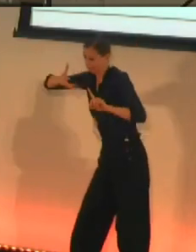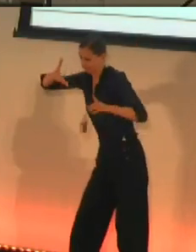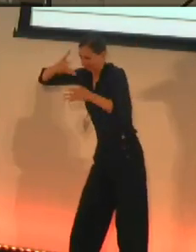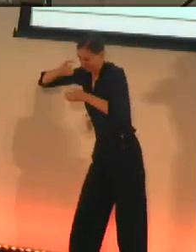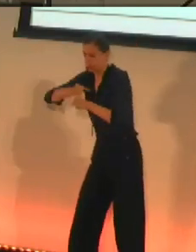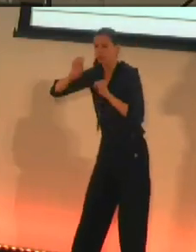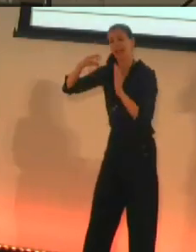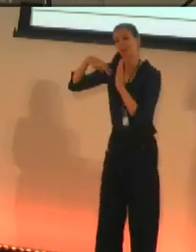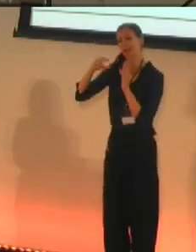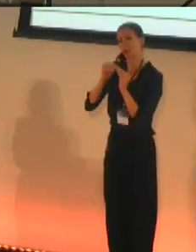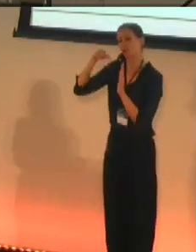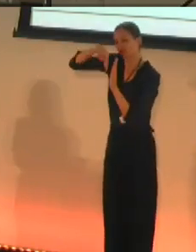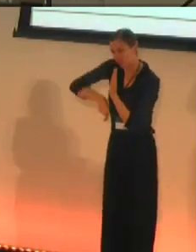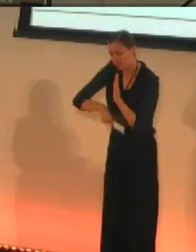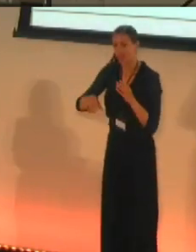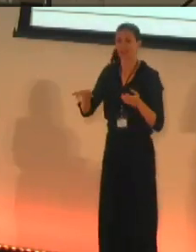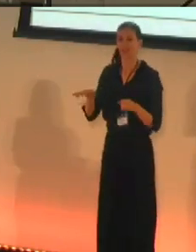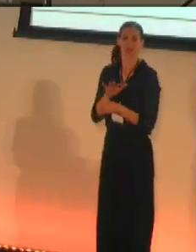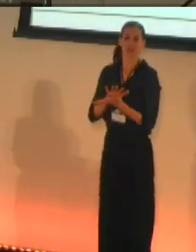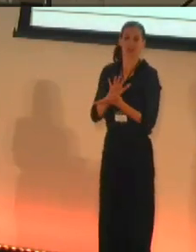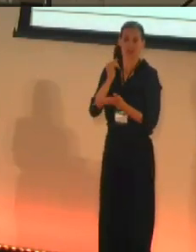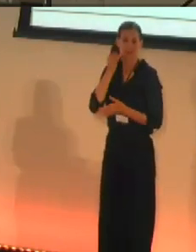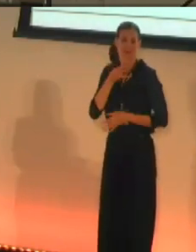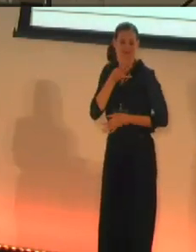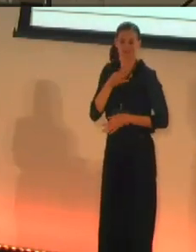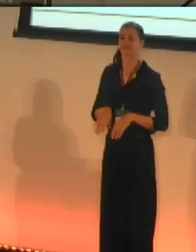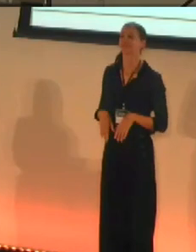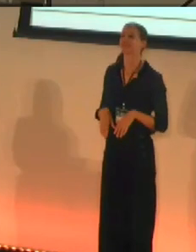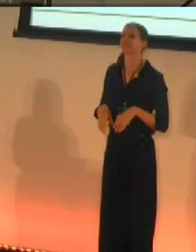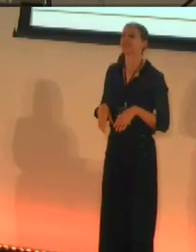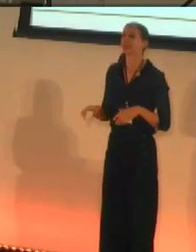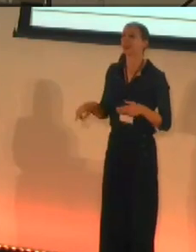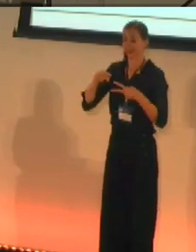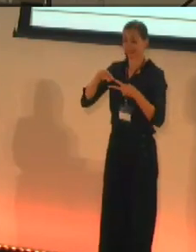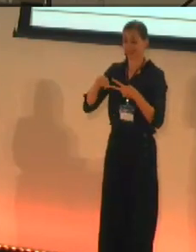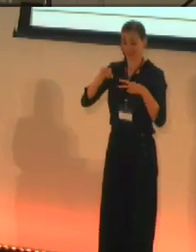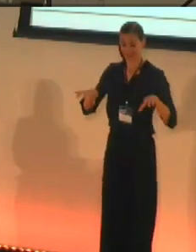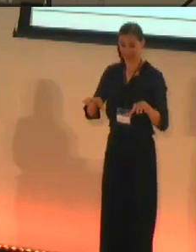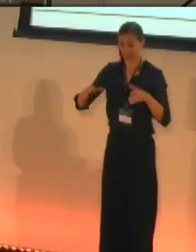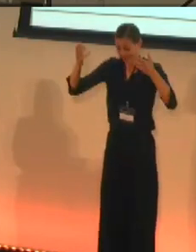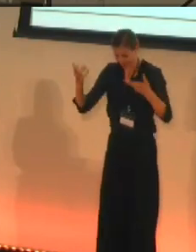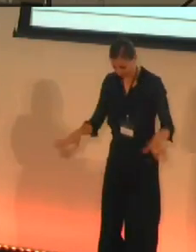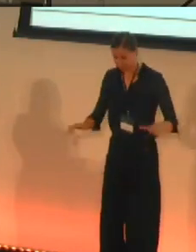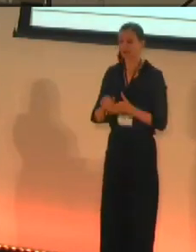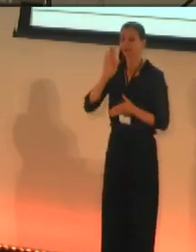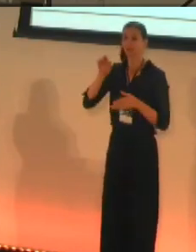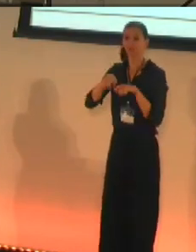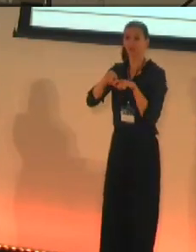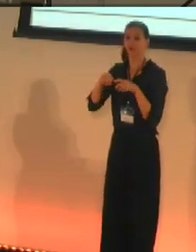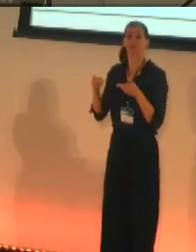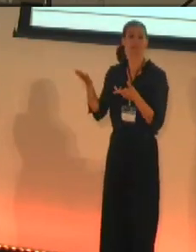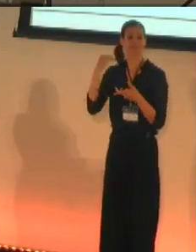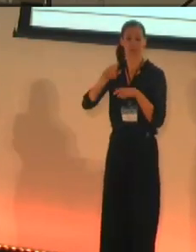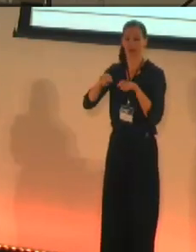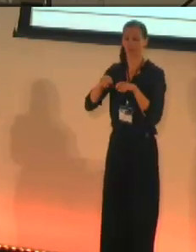about those in our full paper if you're curious. After those tasks were over, we wrapped everything up with an interview about their experience and their thoughts